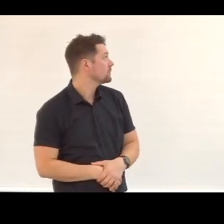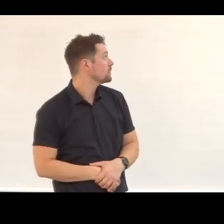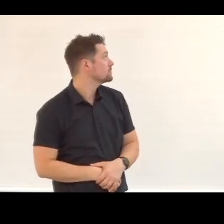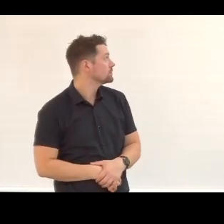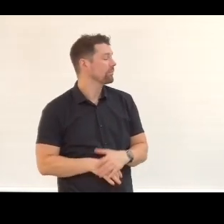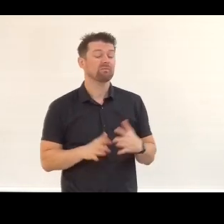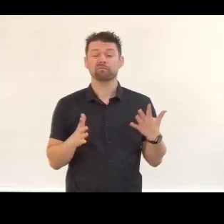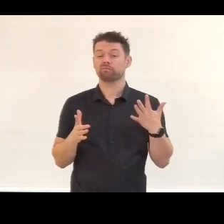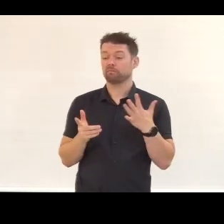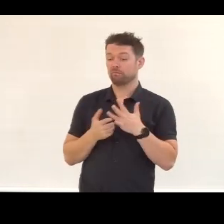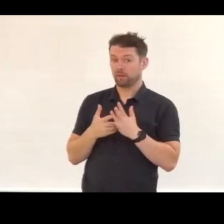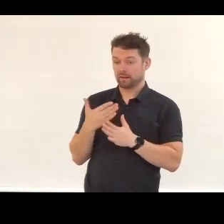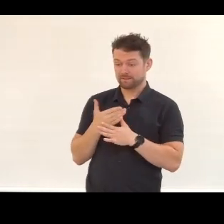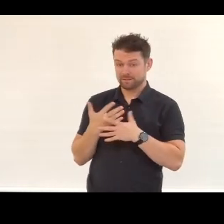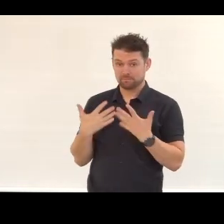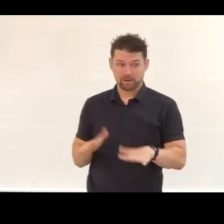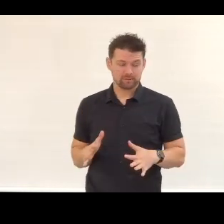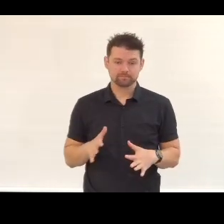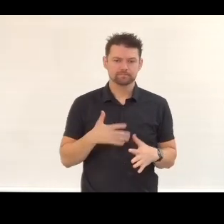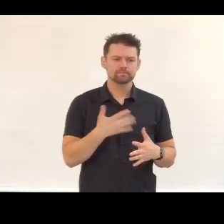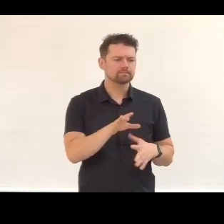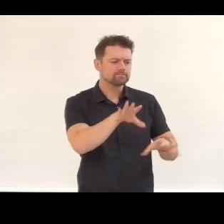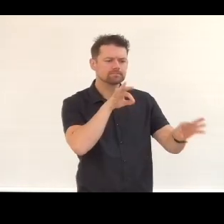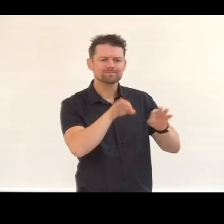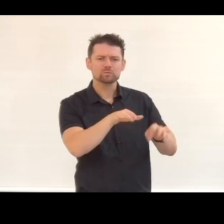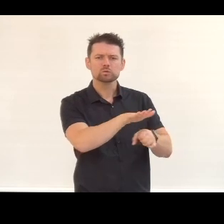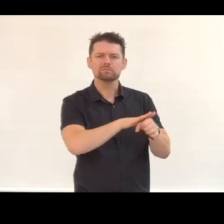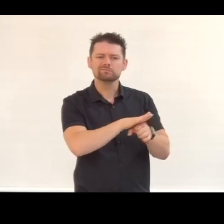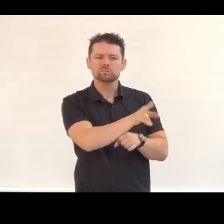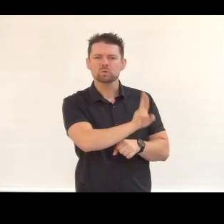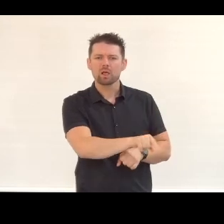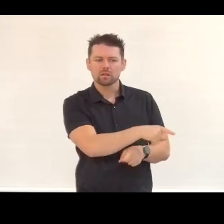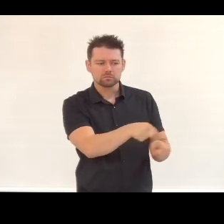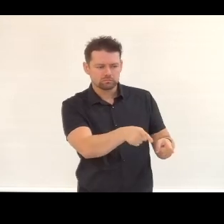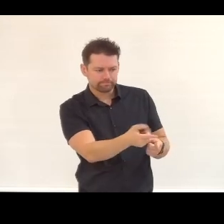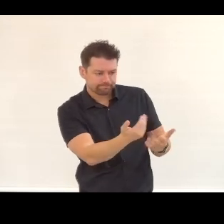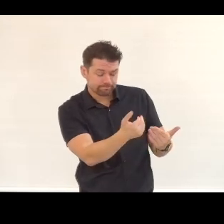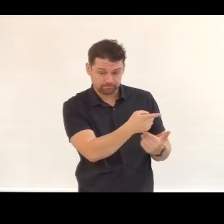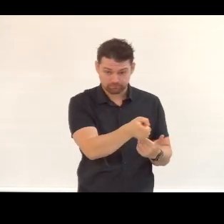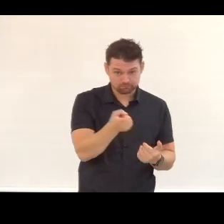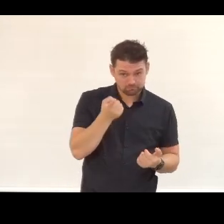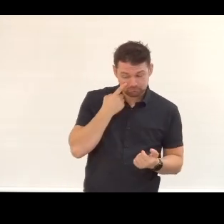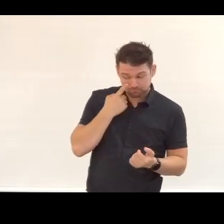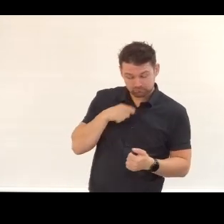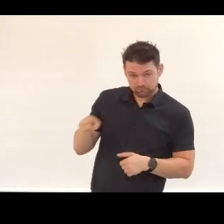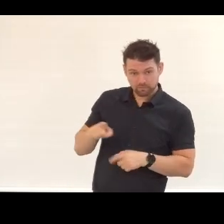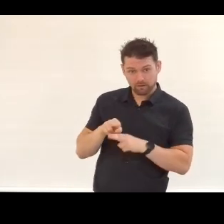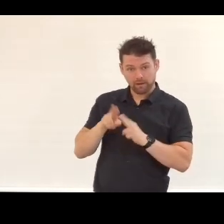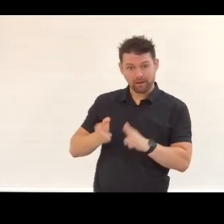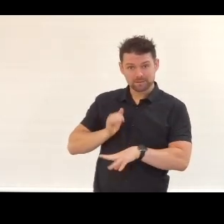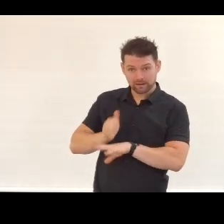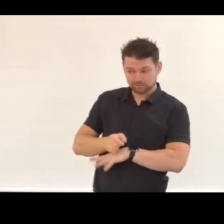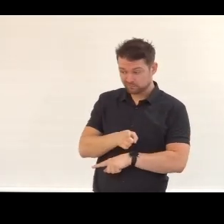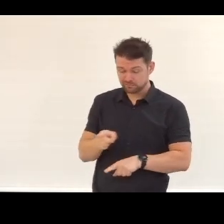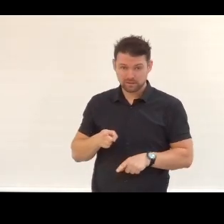some other activities, so we invited some local schools, just to make them familiar with the habitat and with some